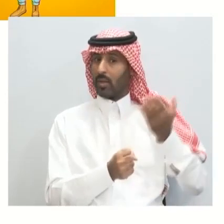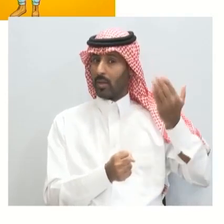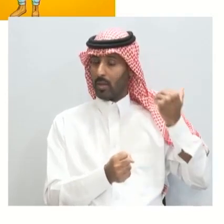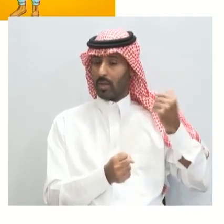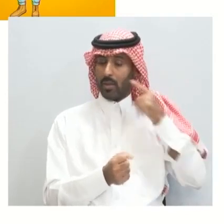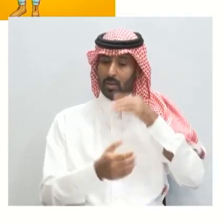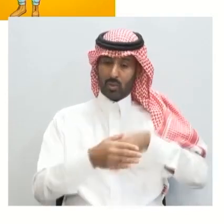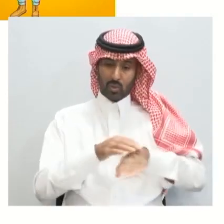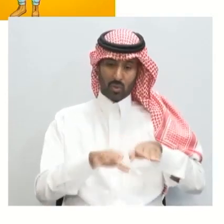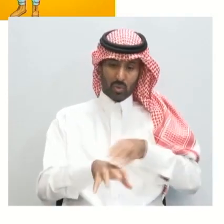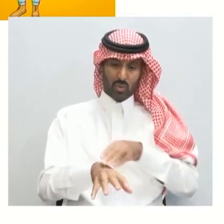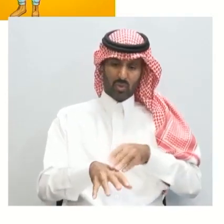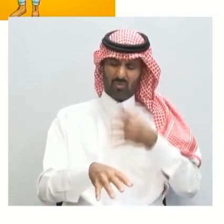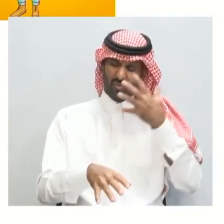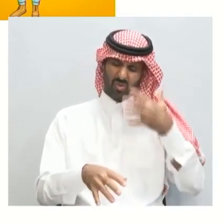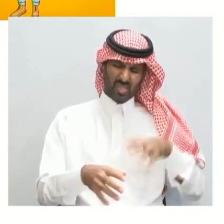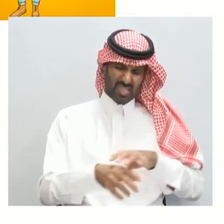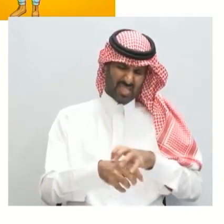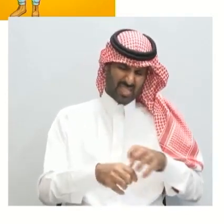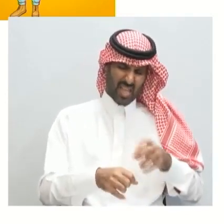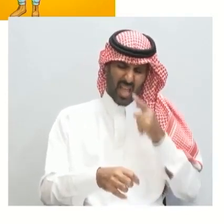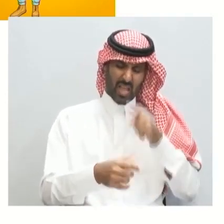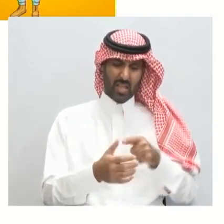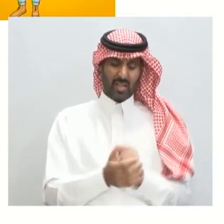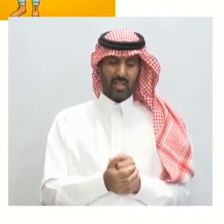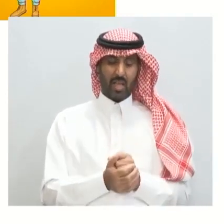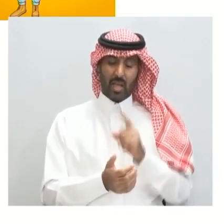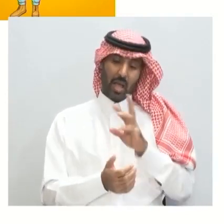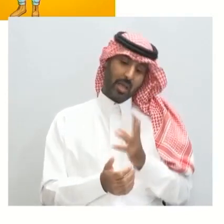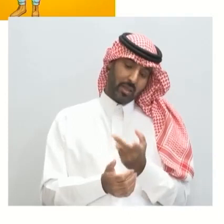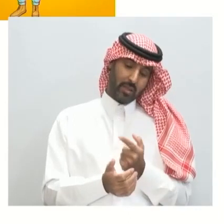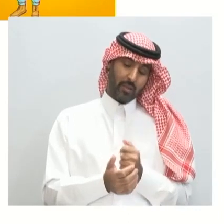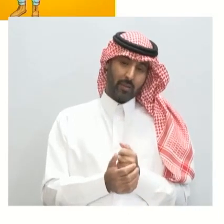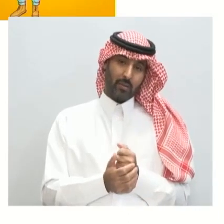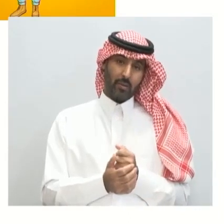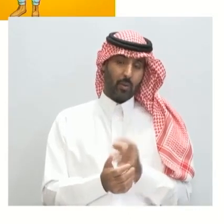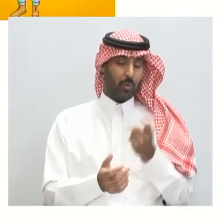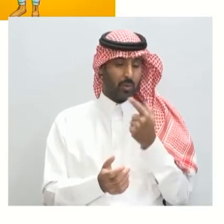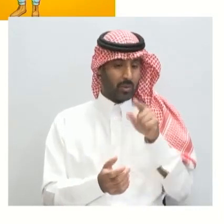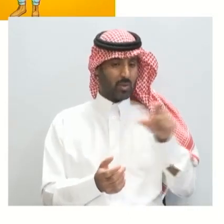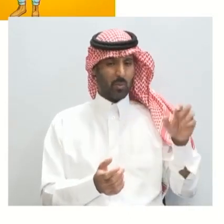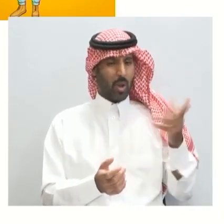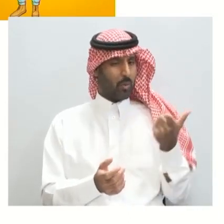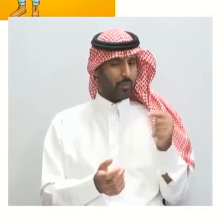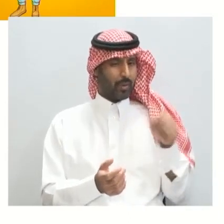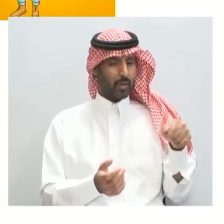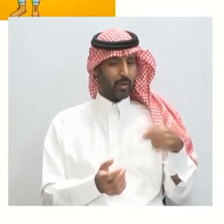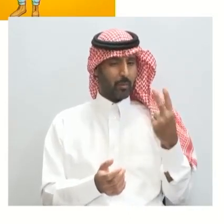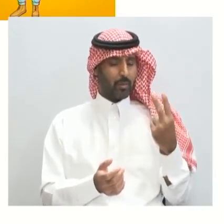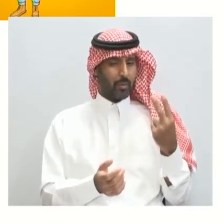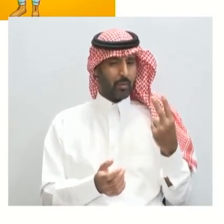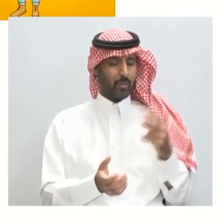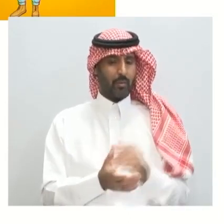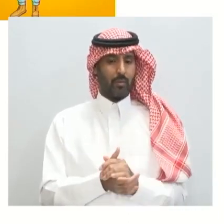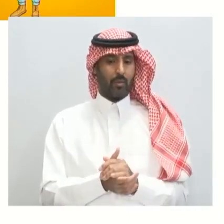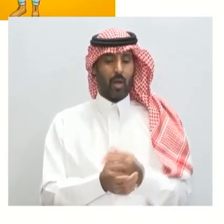These shoes are uncomfortable. I think I'll wear other. So here, what is wrong with the sentence? We can see